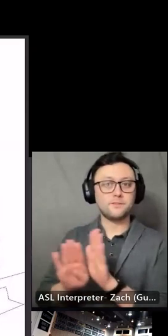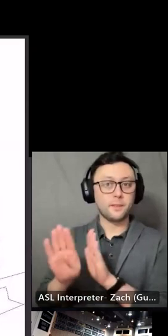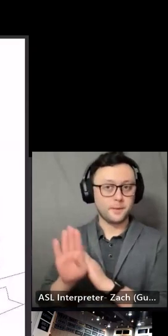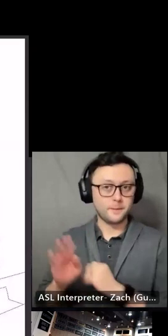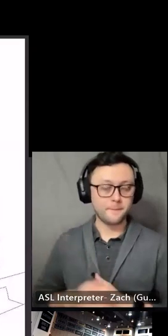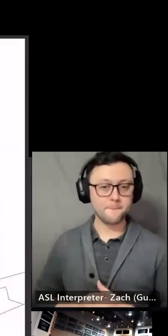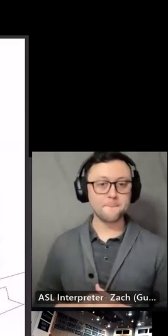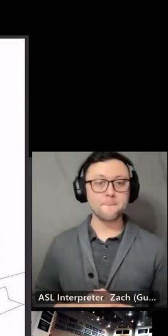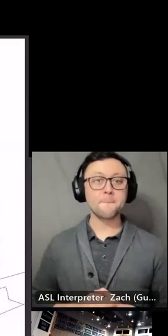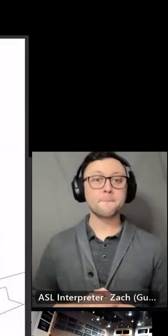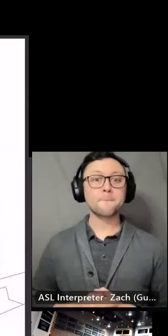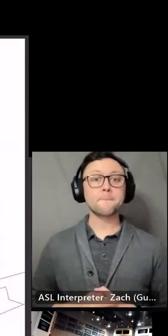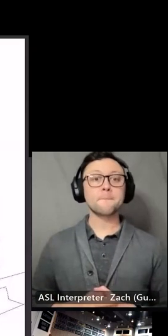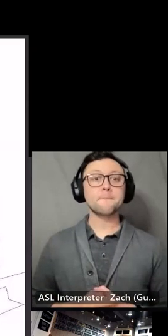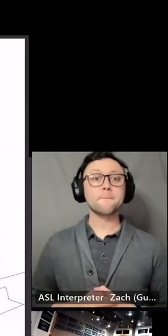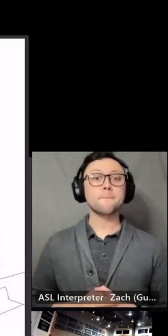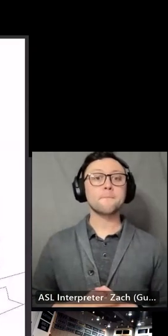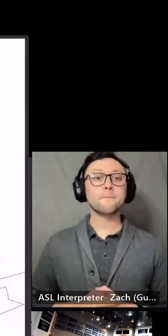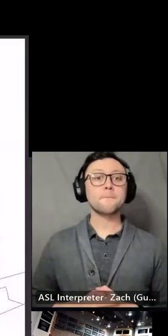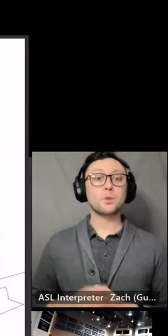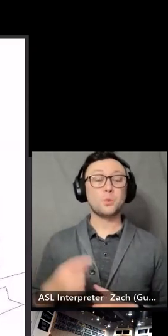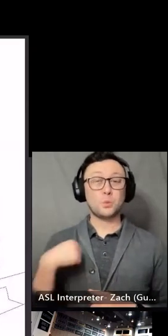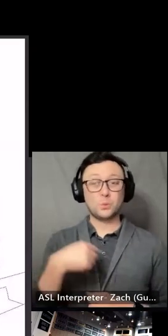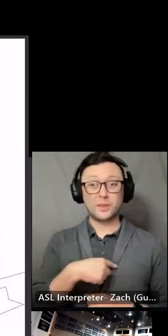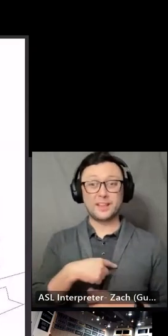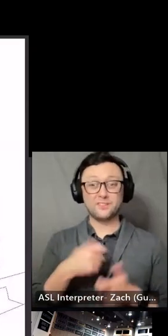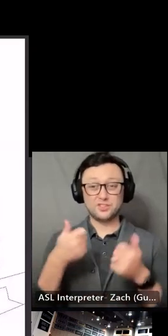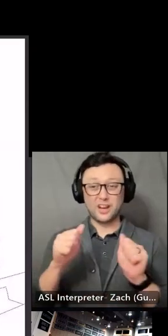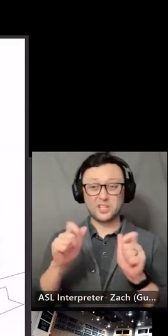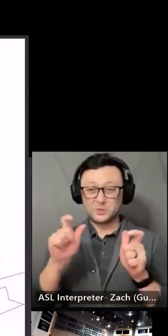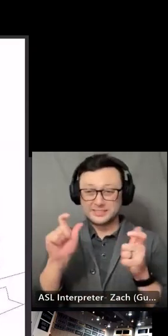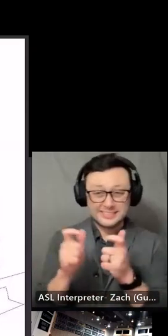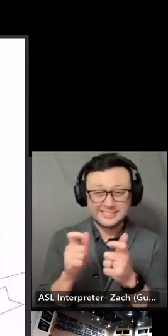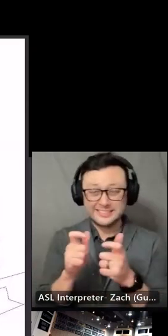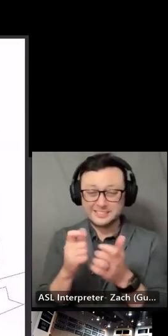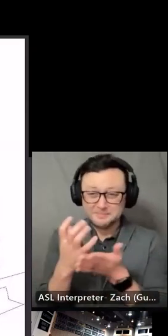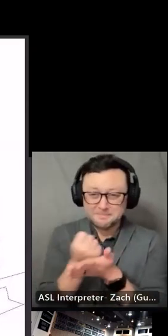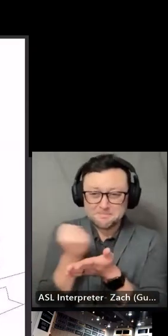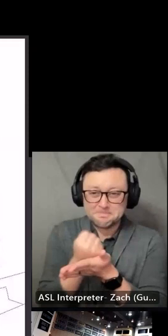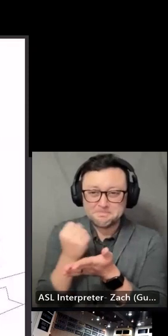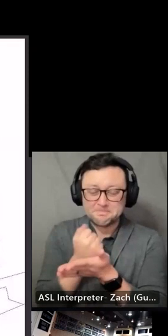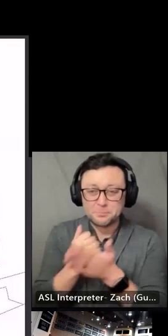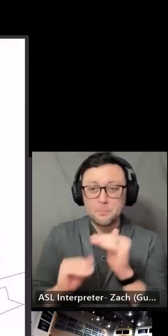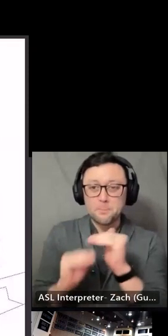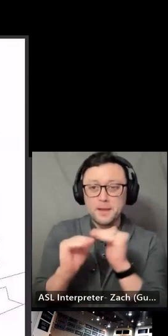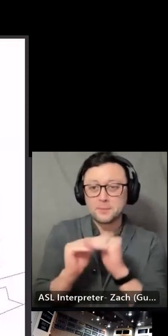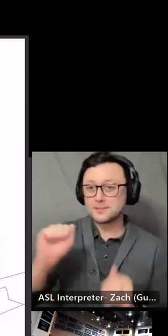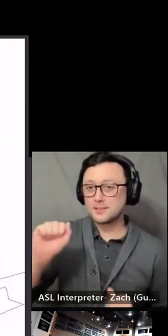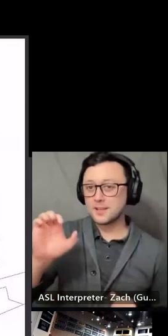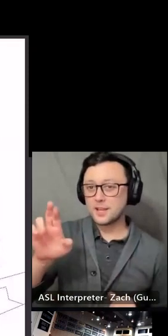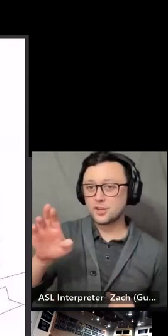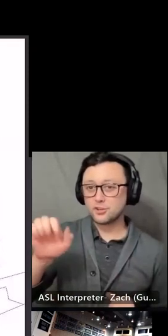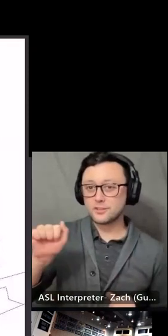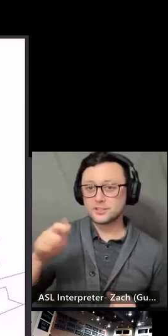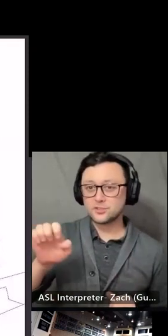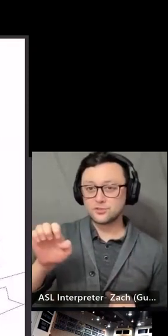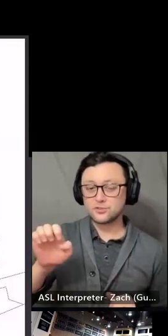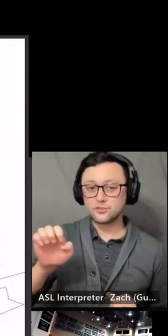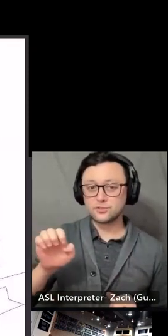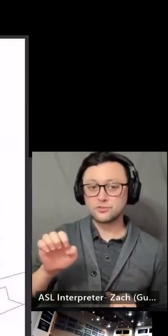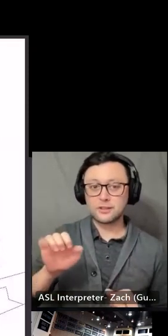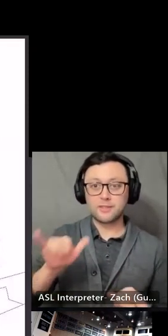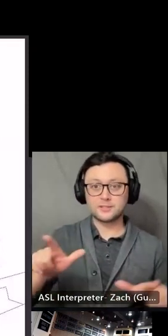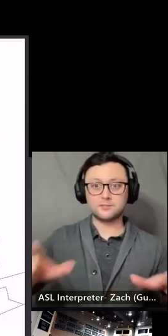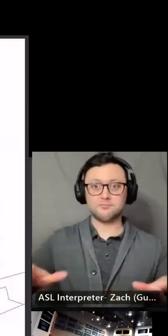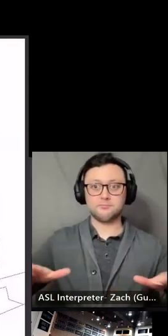been, okay, let's squeeze down as much as we can so that we can maximize the acreage that's just, you know, on the